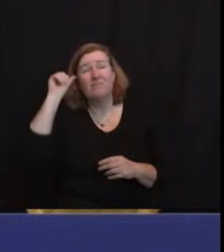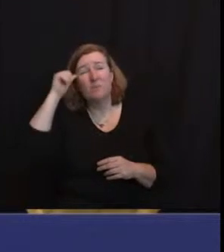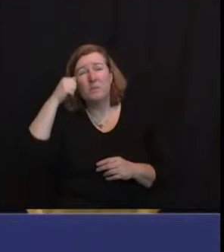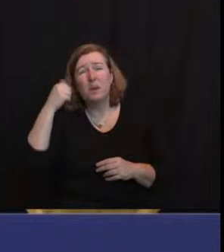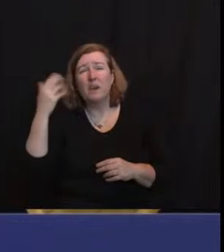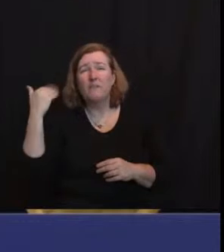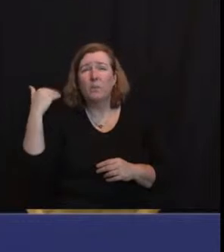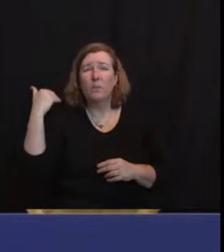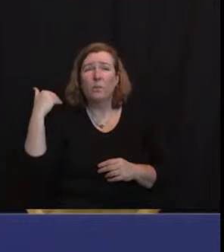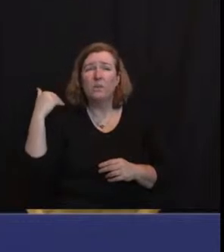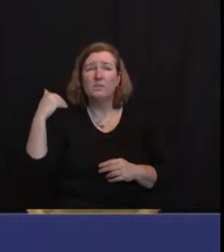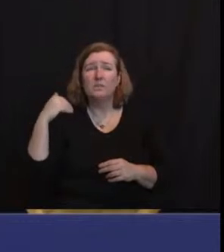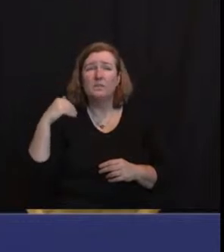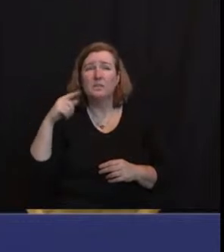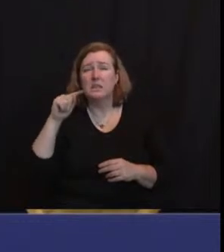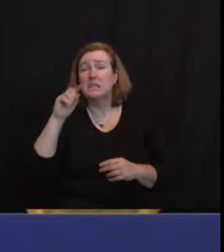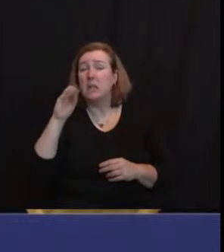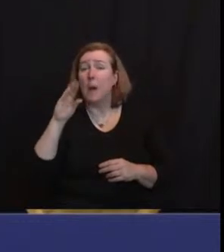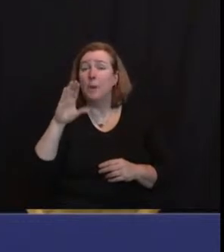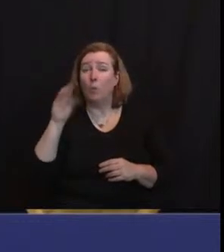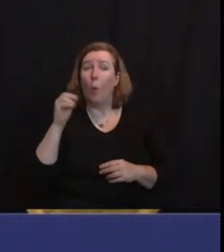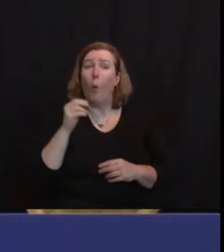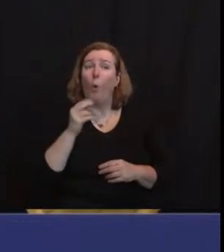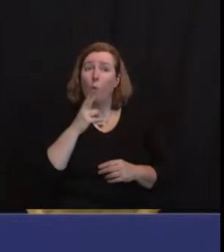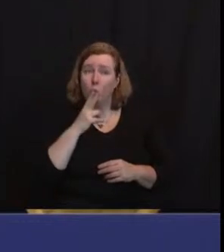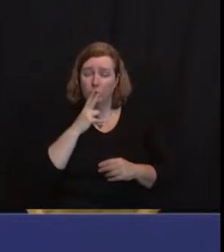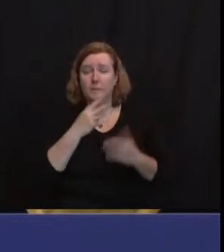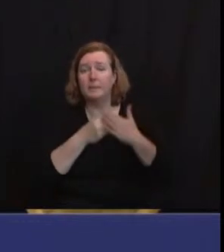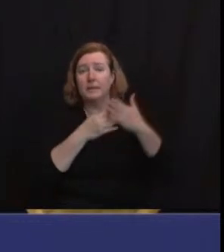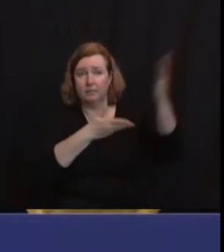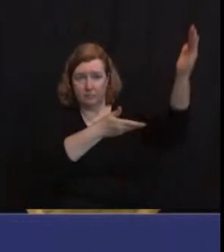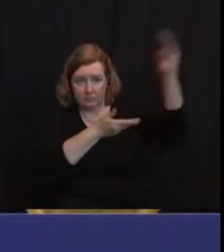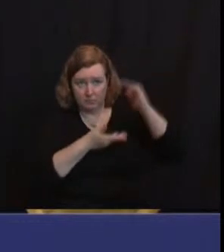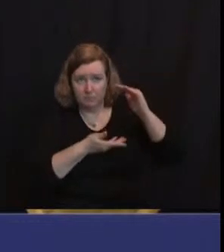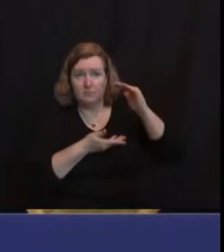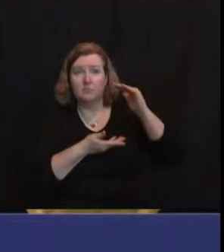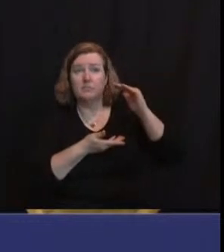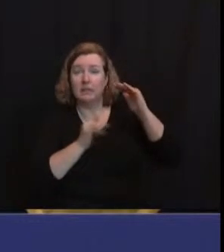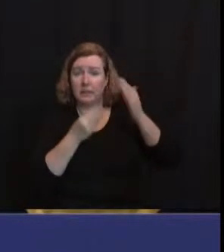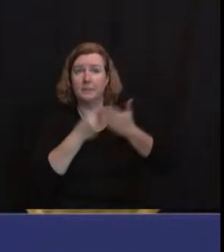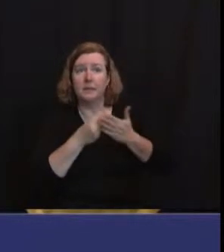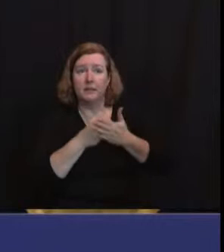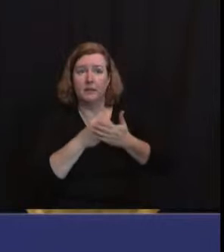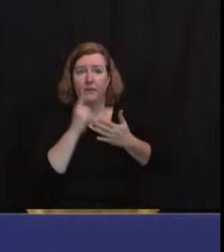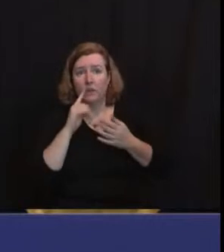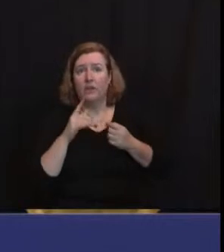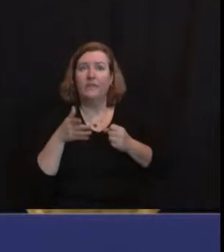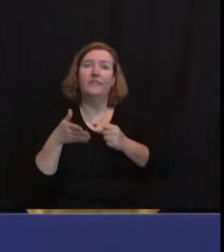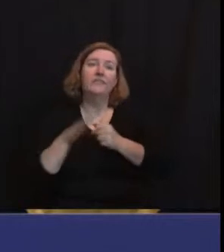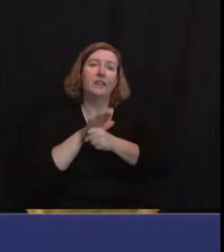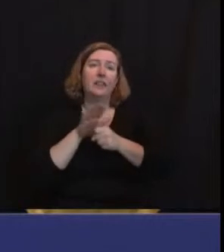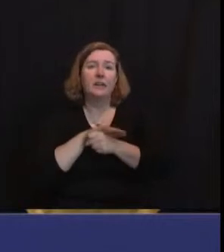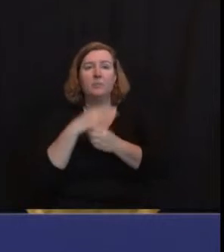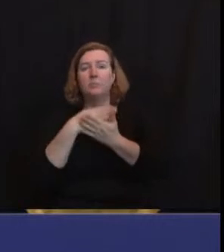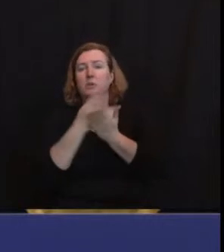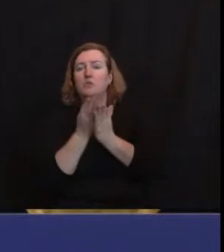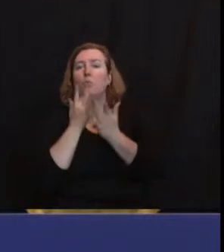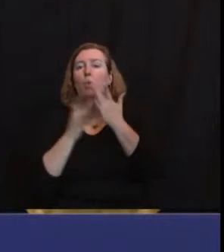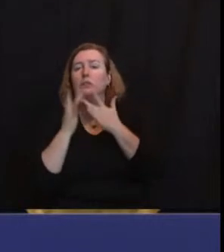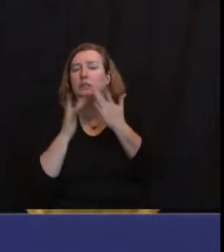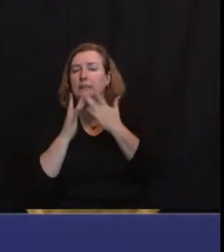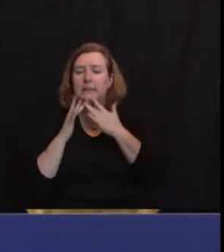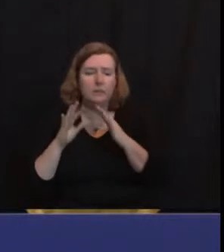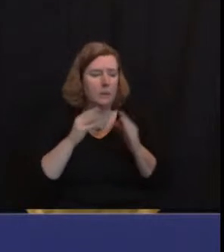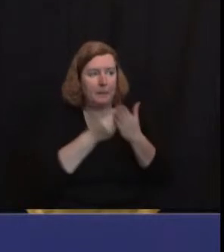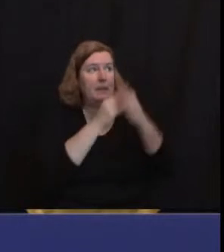with that, which basically was to fill up budget holes. And so I don't have a particular comment on